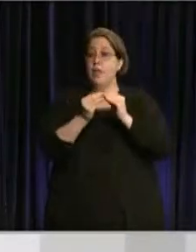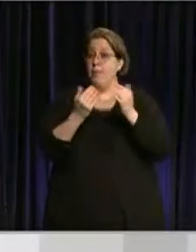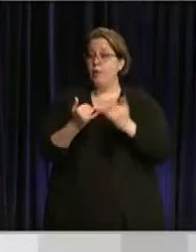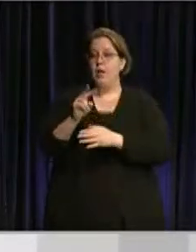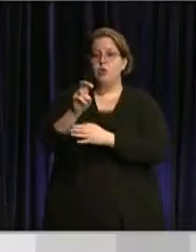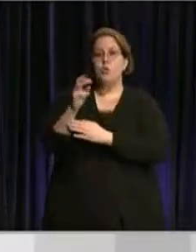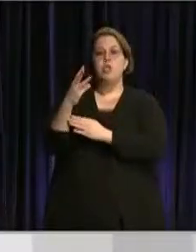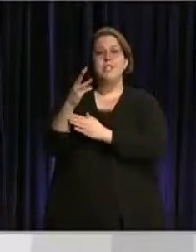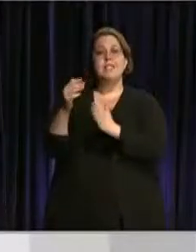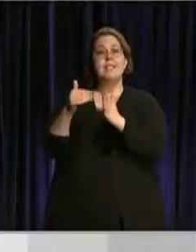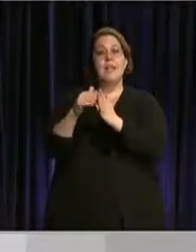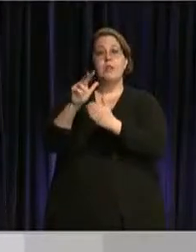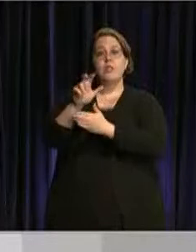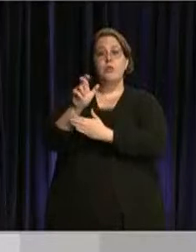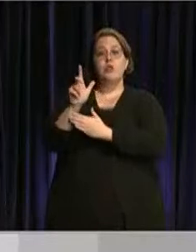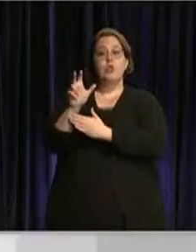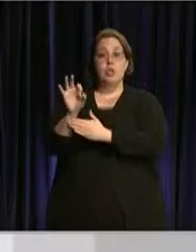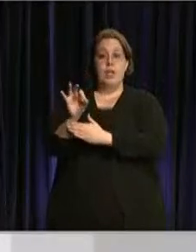to